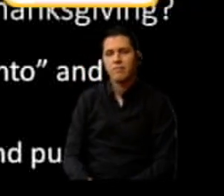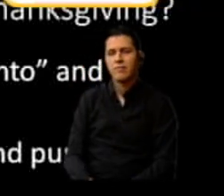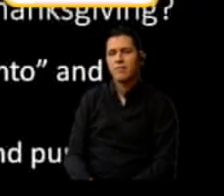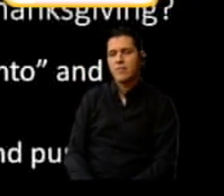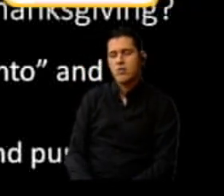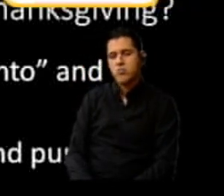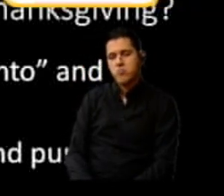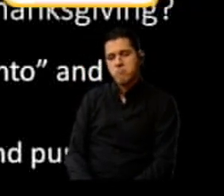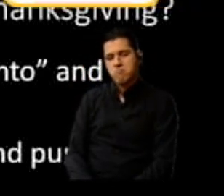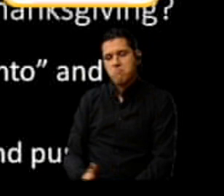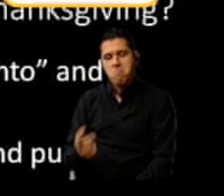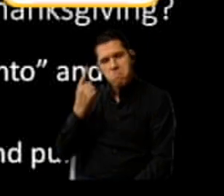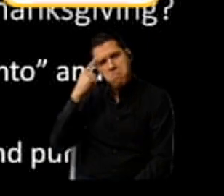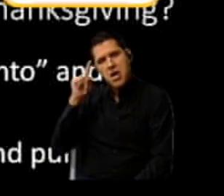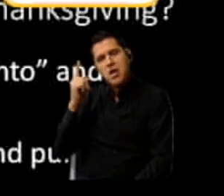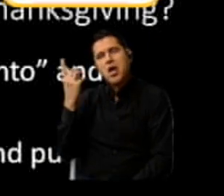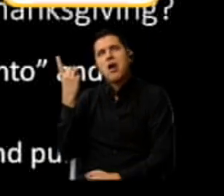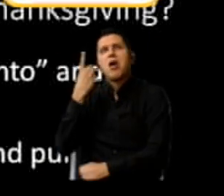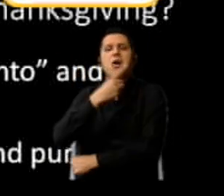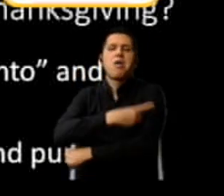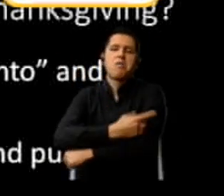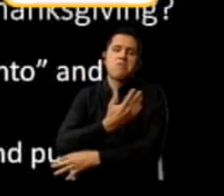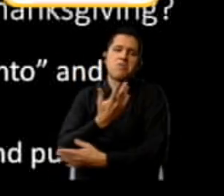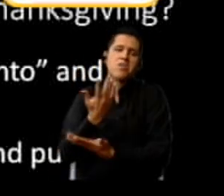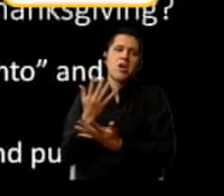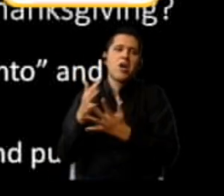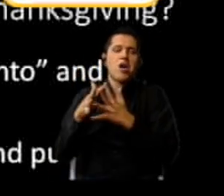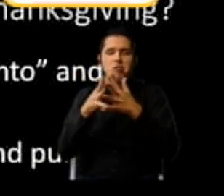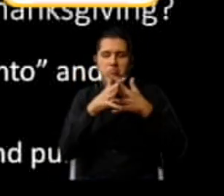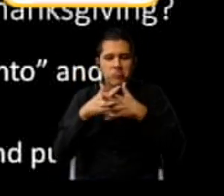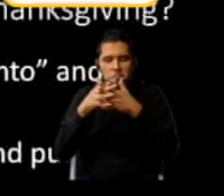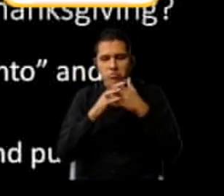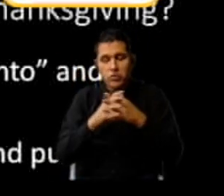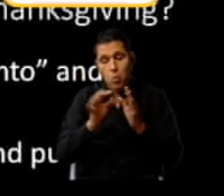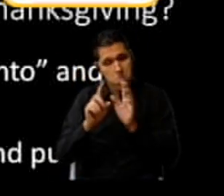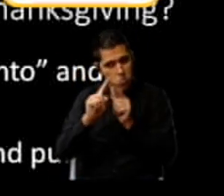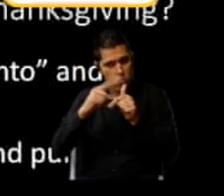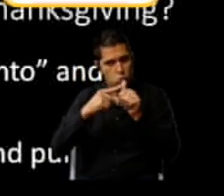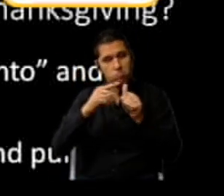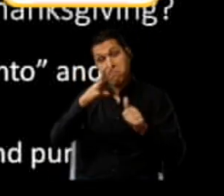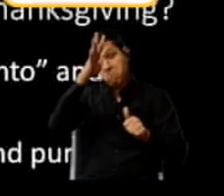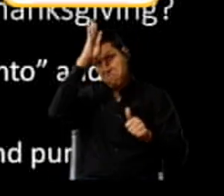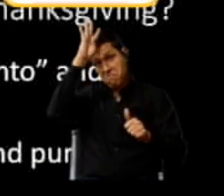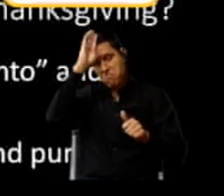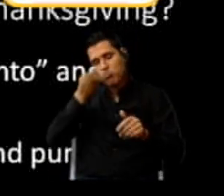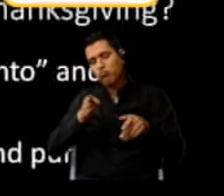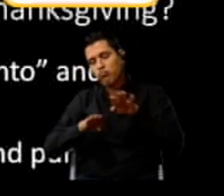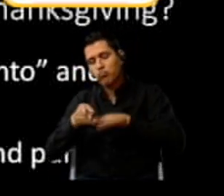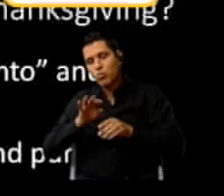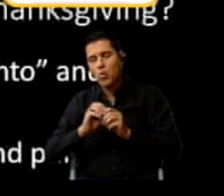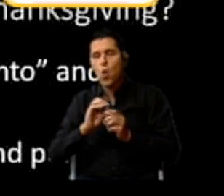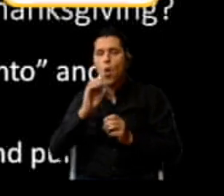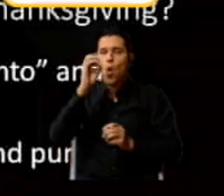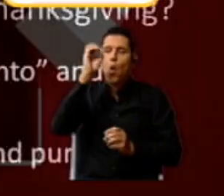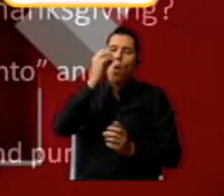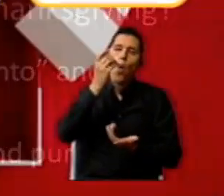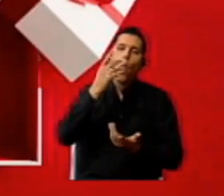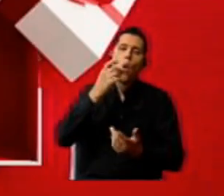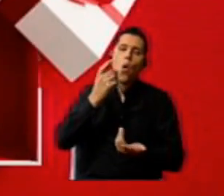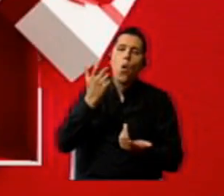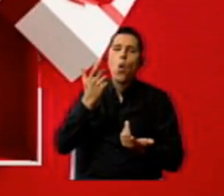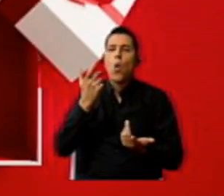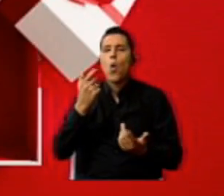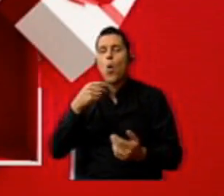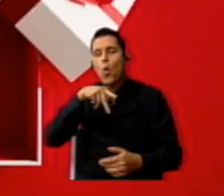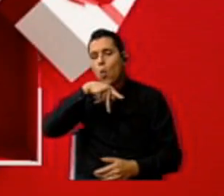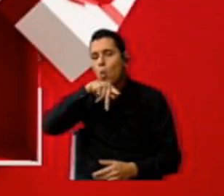on Thanksgiving in the United States? Do they eat gallo pinto and tamales, or turkey and pumpkin pie? Ah, that's easy.